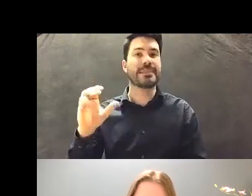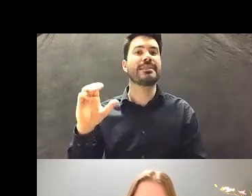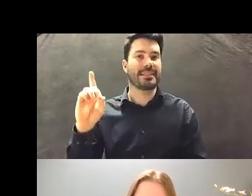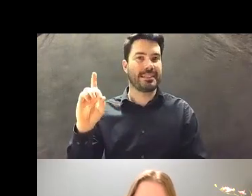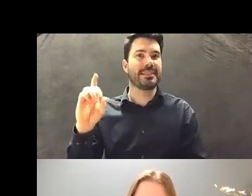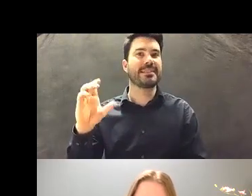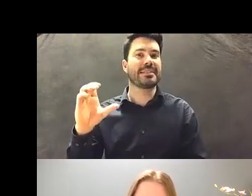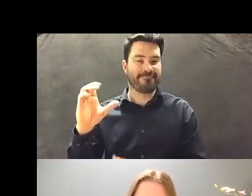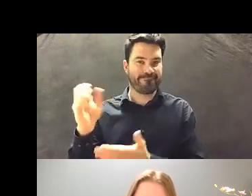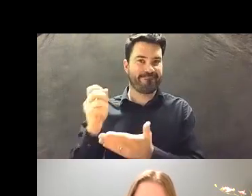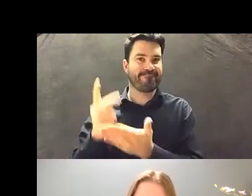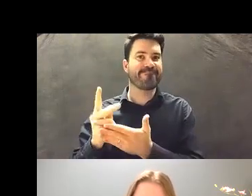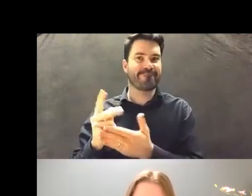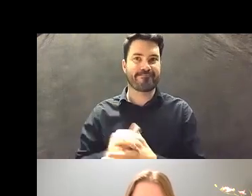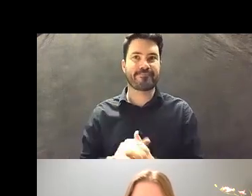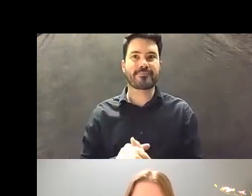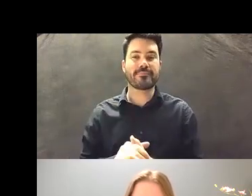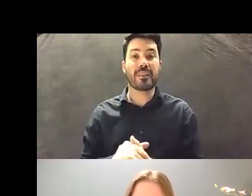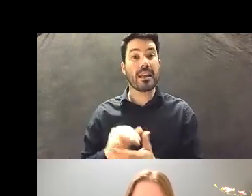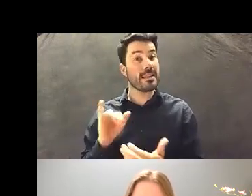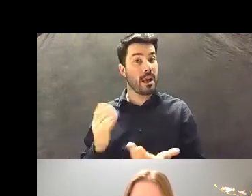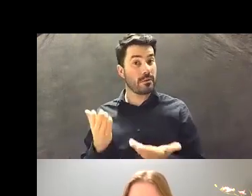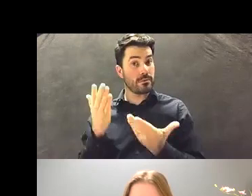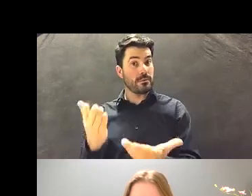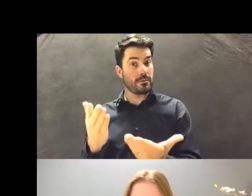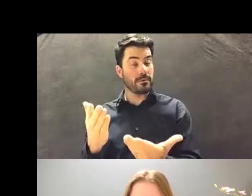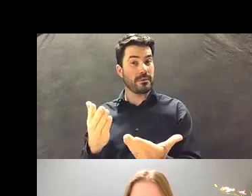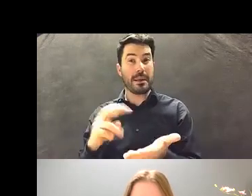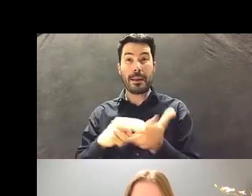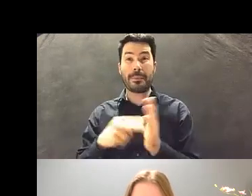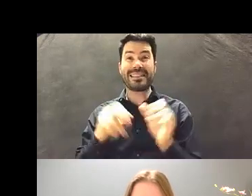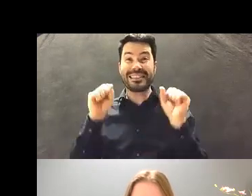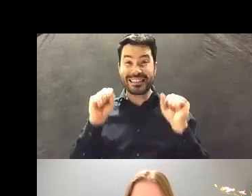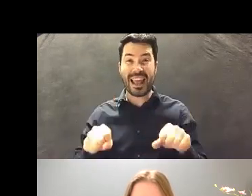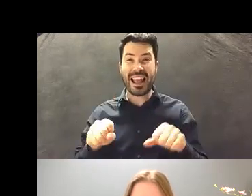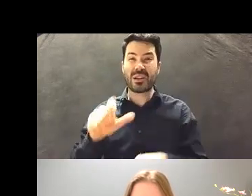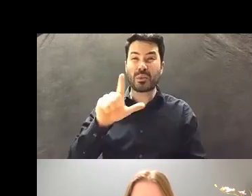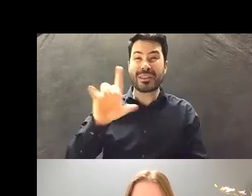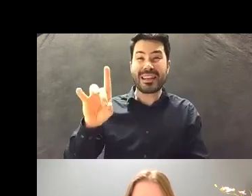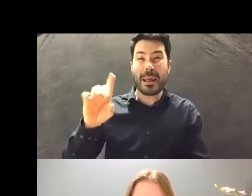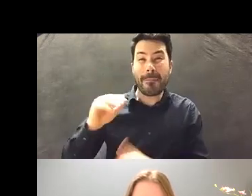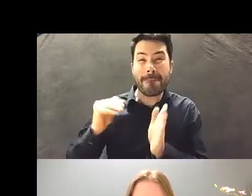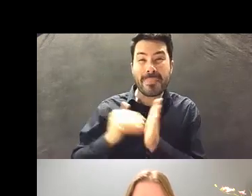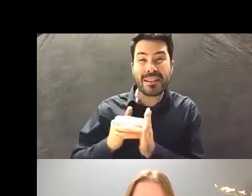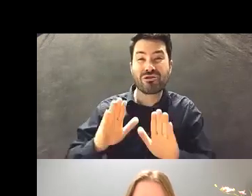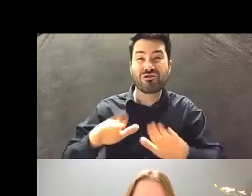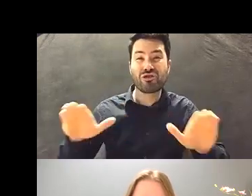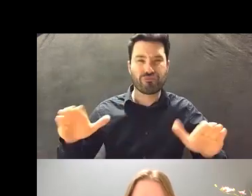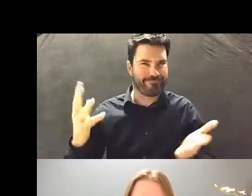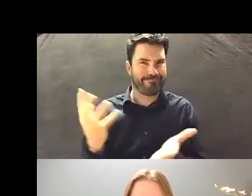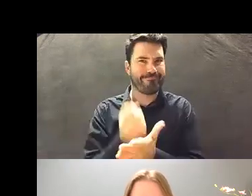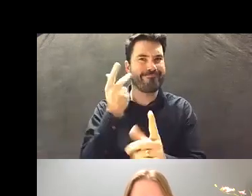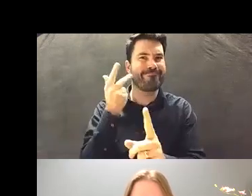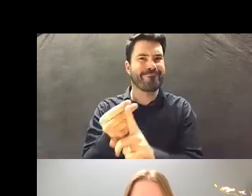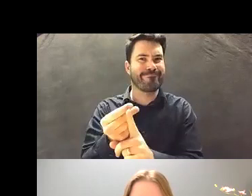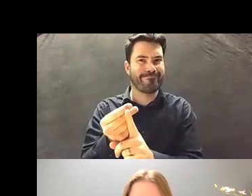2nd. And this recommendation, as I said, applies to 28 million children in the United States. This vaccine